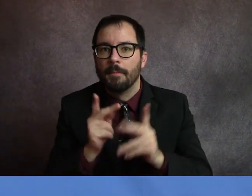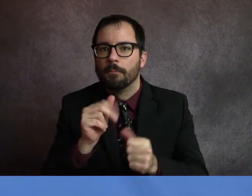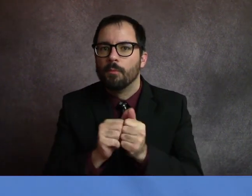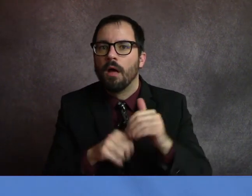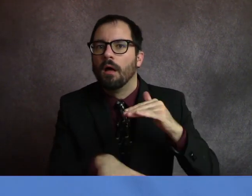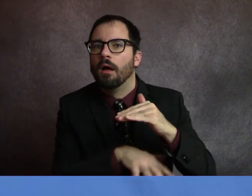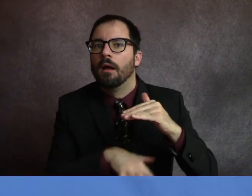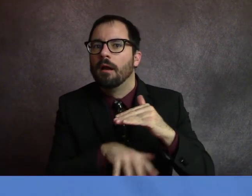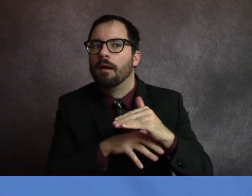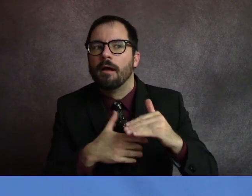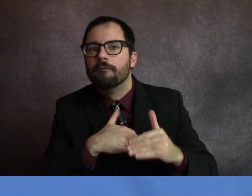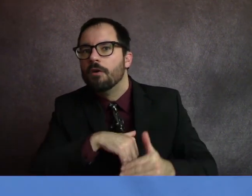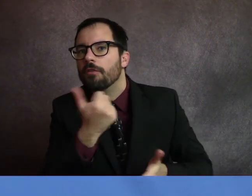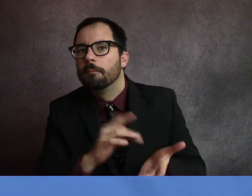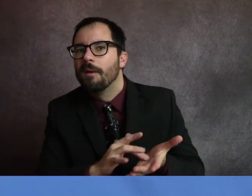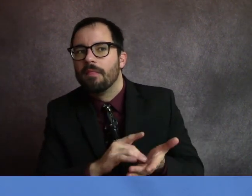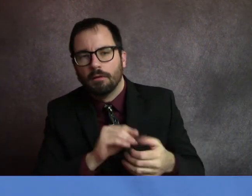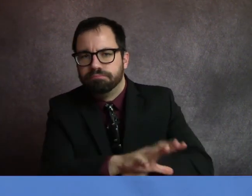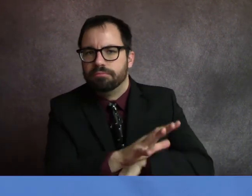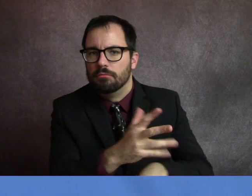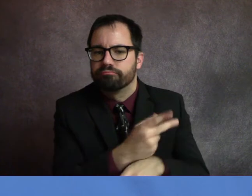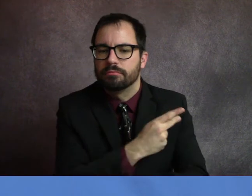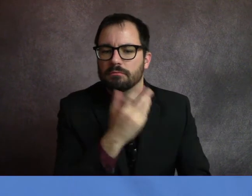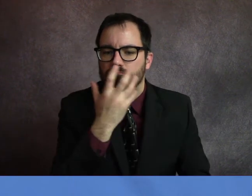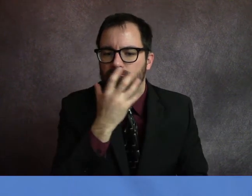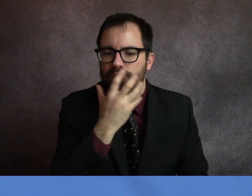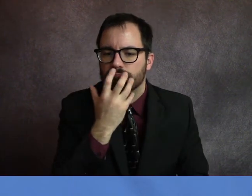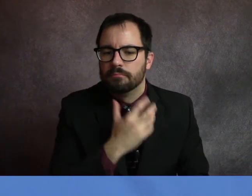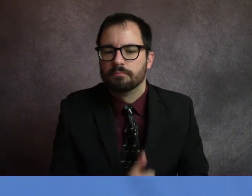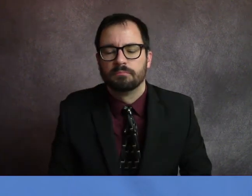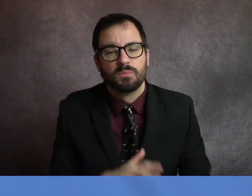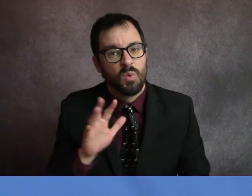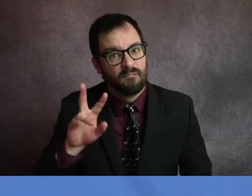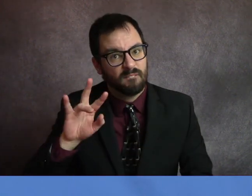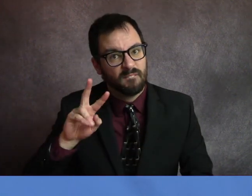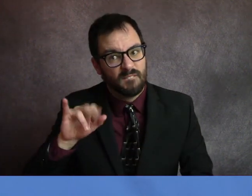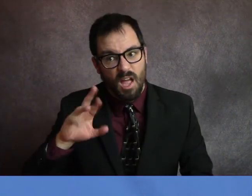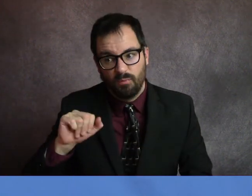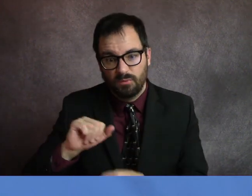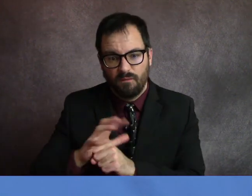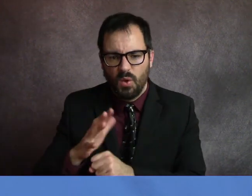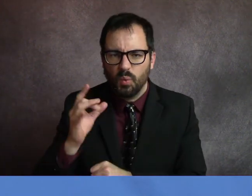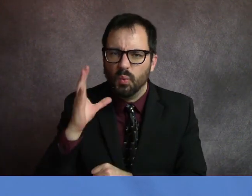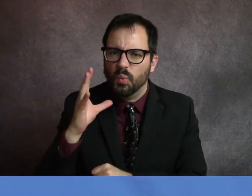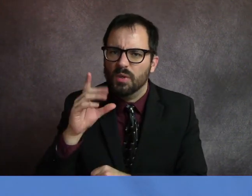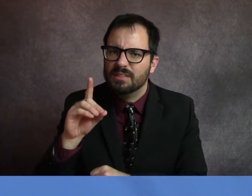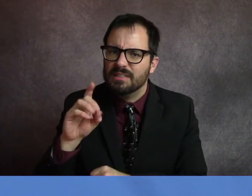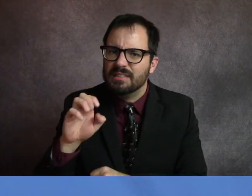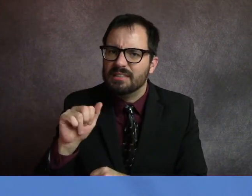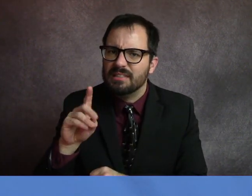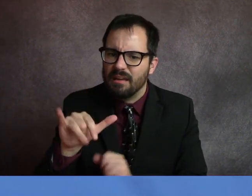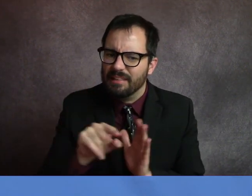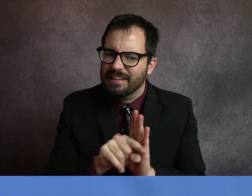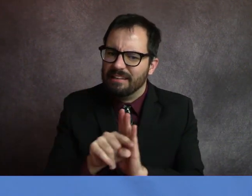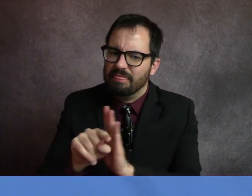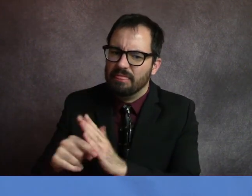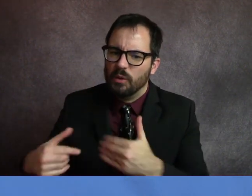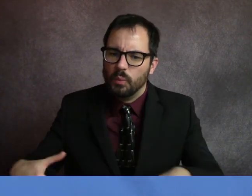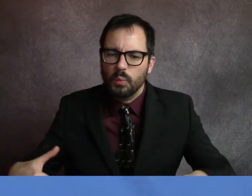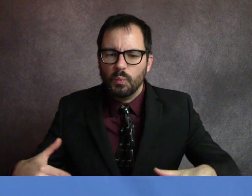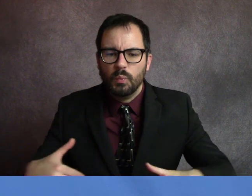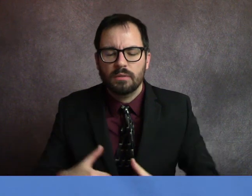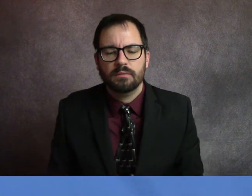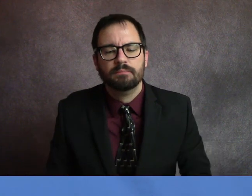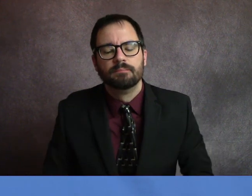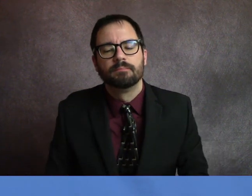This virus is deadly to them, and you don't want to do that to your family. I know you addressed this in your comments, but just to put a fine point on